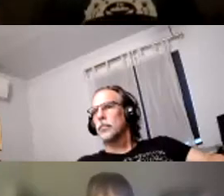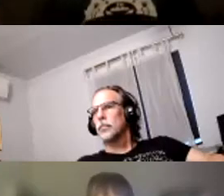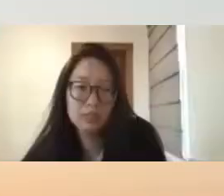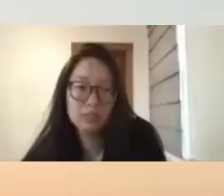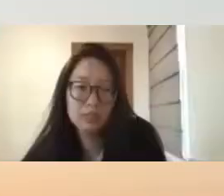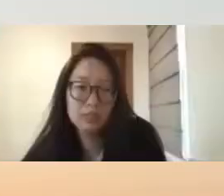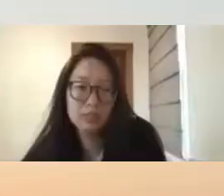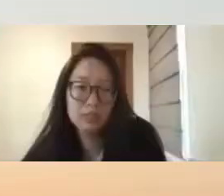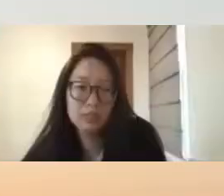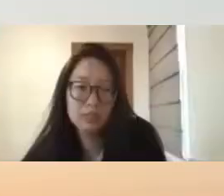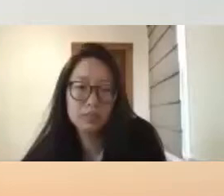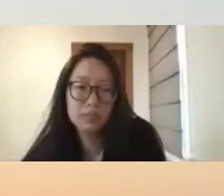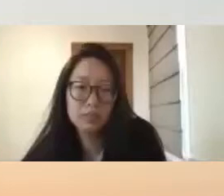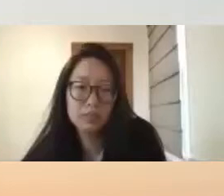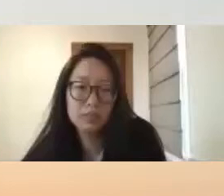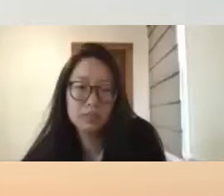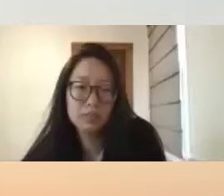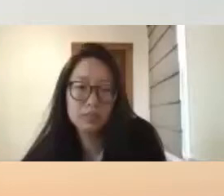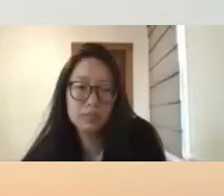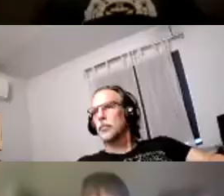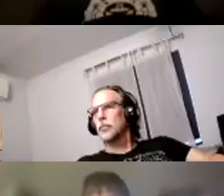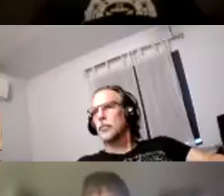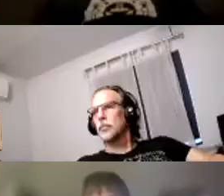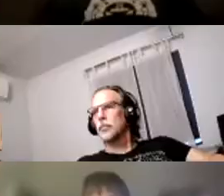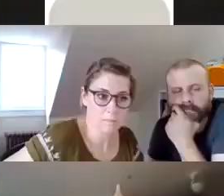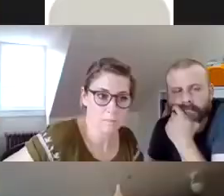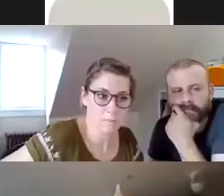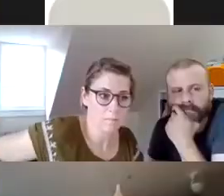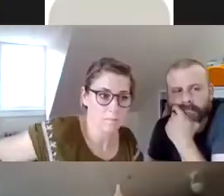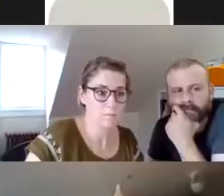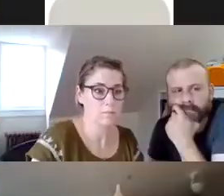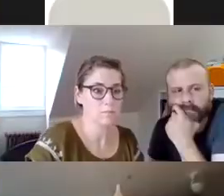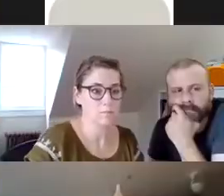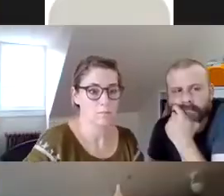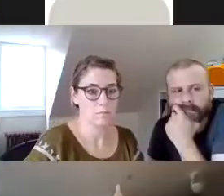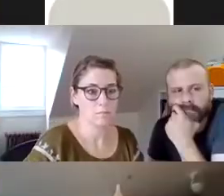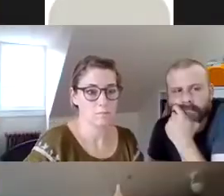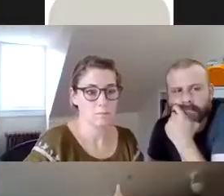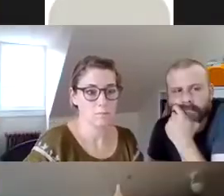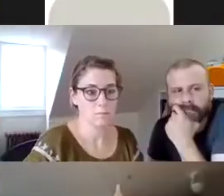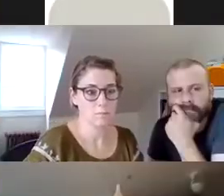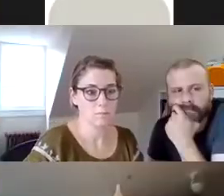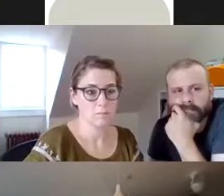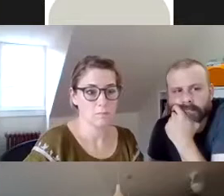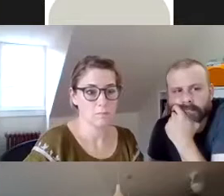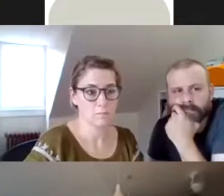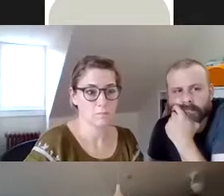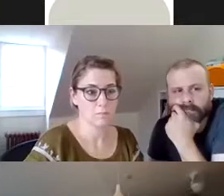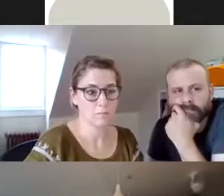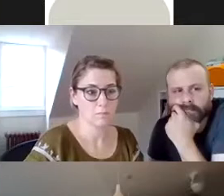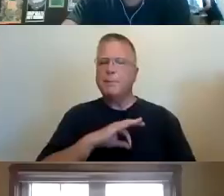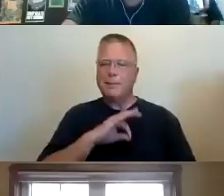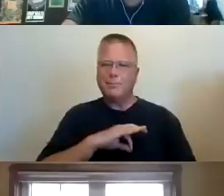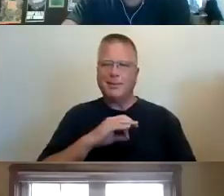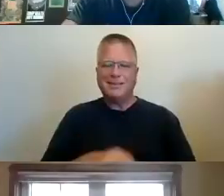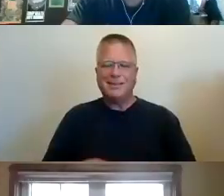be in and out of the chat helping us from Bike Pittsburgh. So go to the